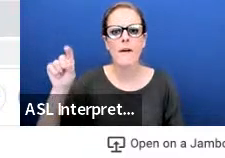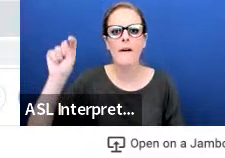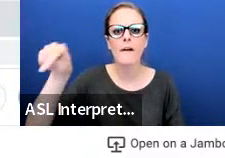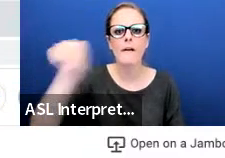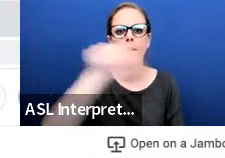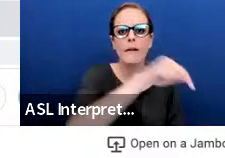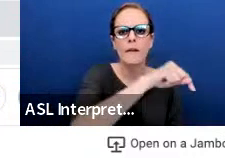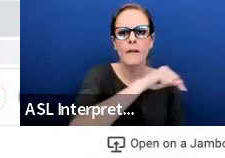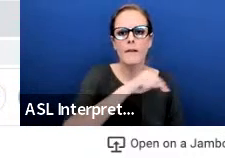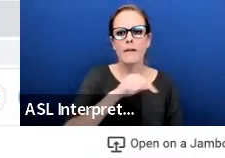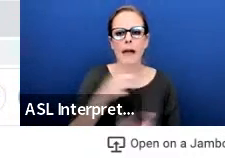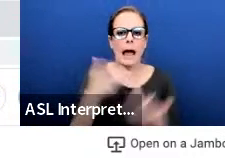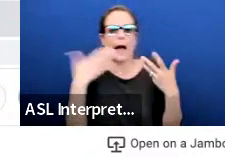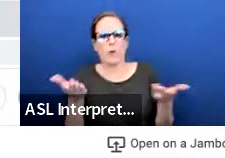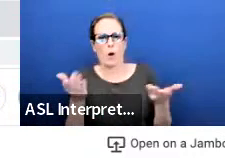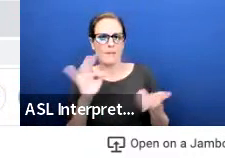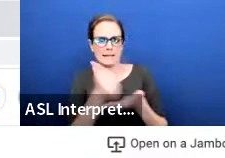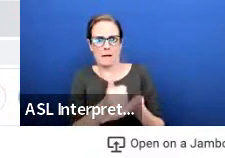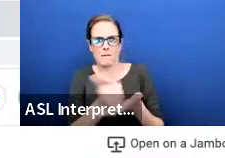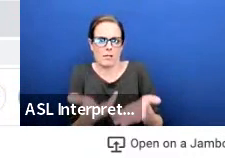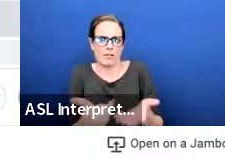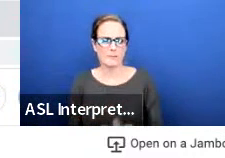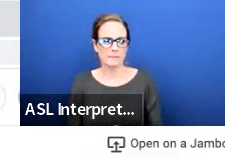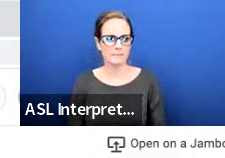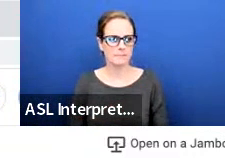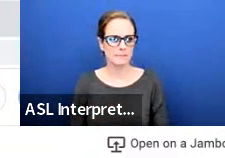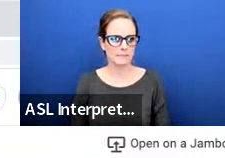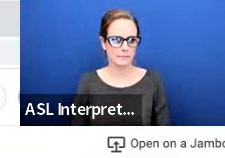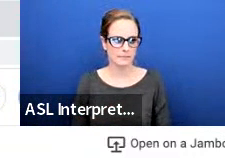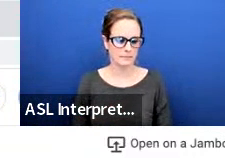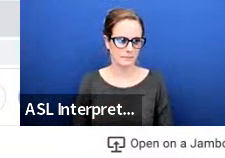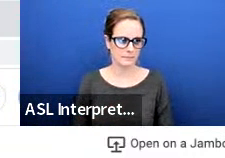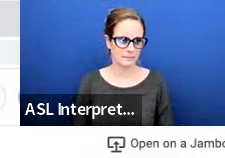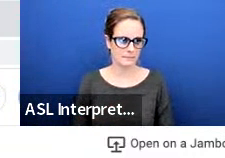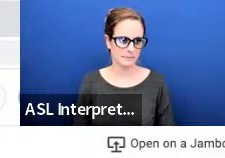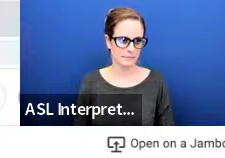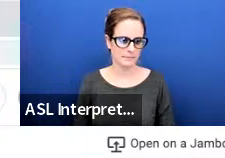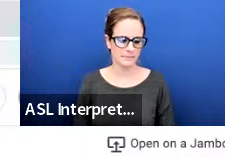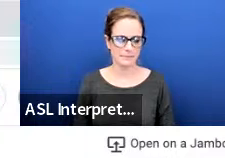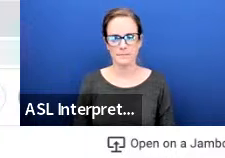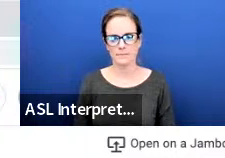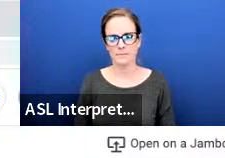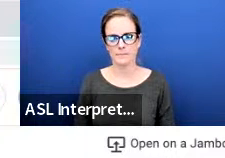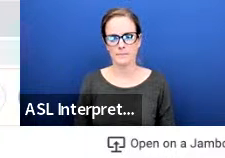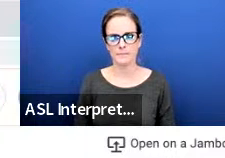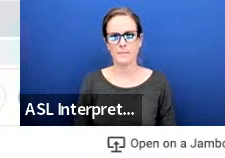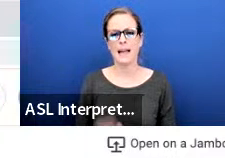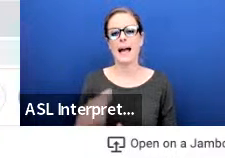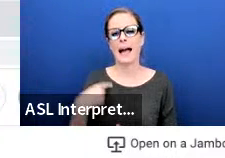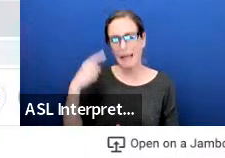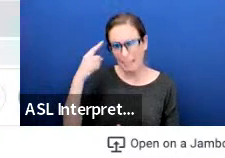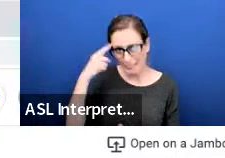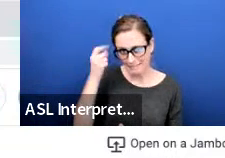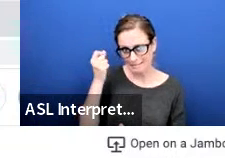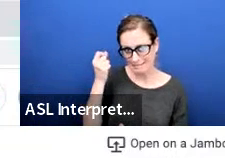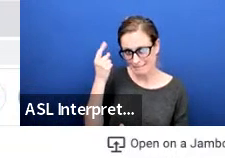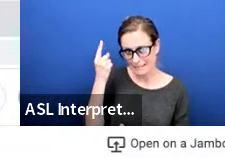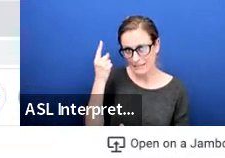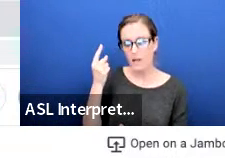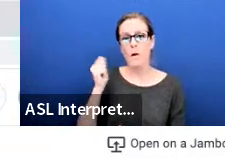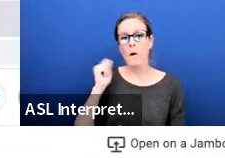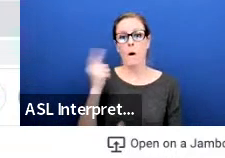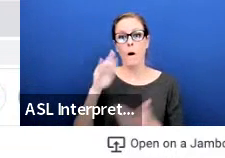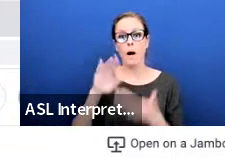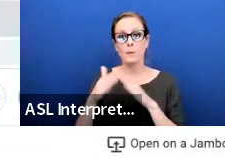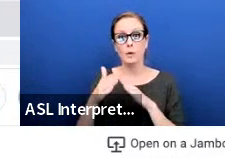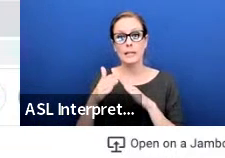I don't know if that's helpful at all. Yeah, so I think what I'm hearing you say, Nestor, is not every community can be put in this box, and